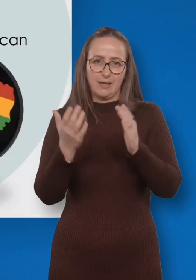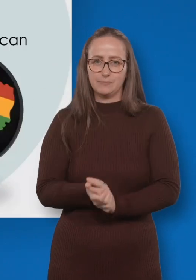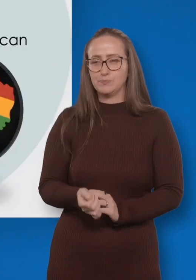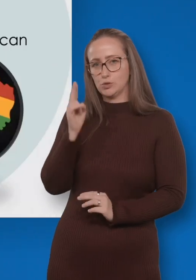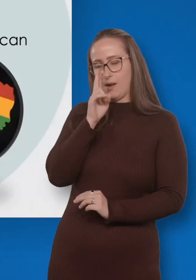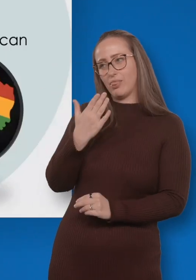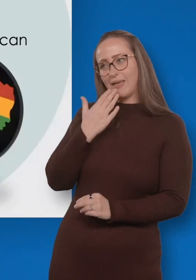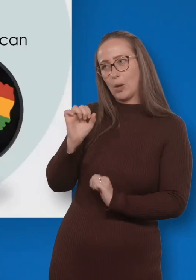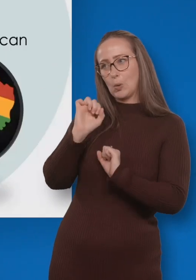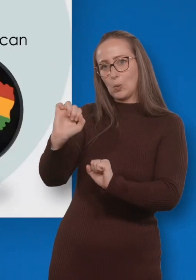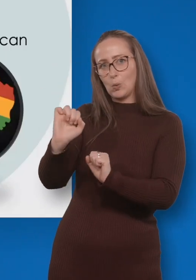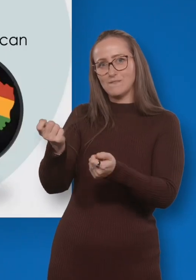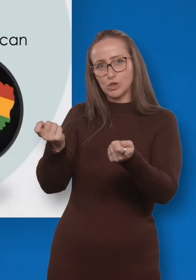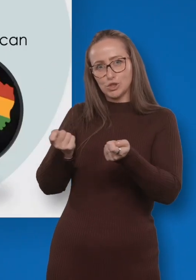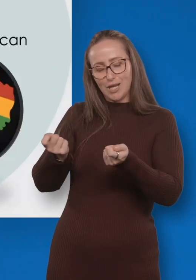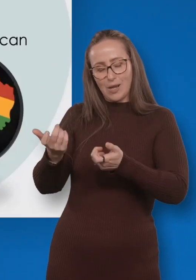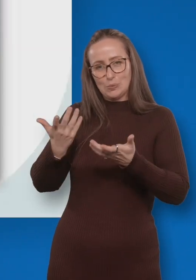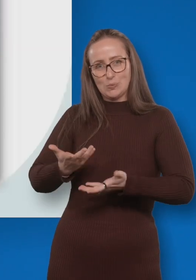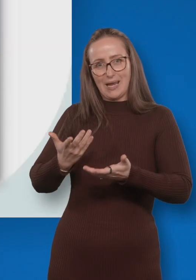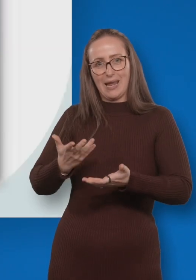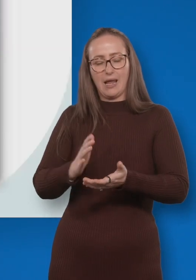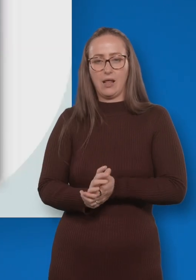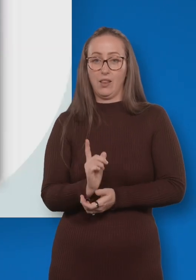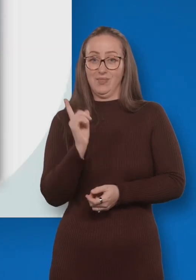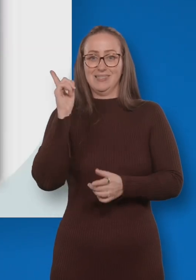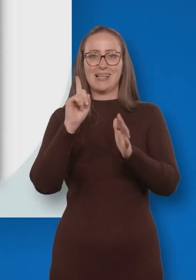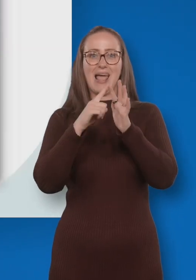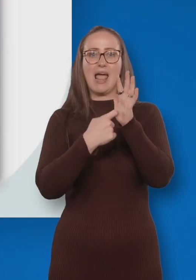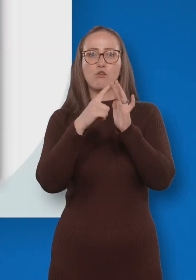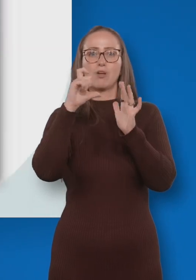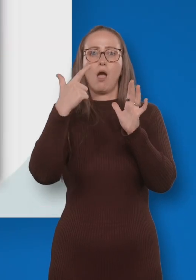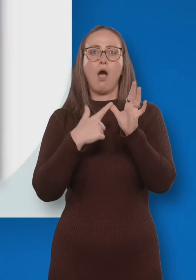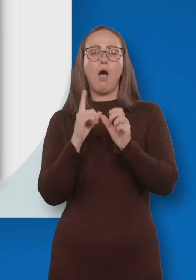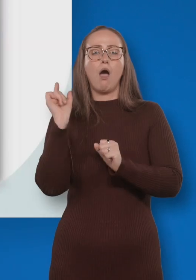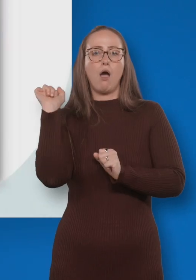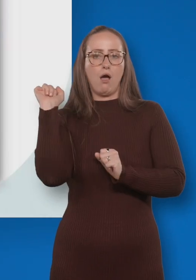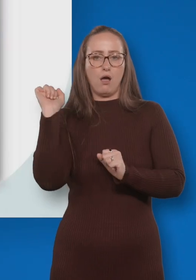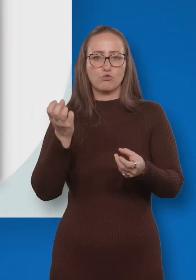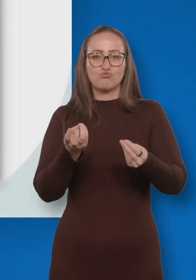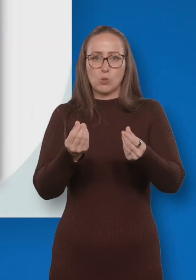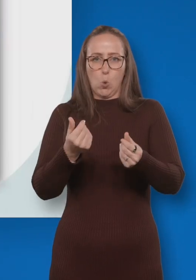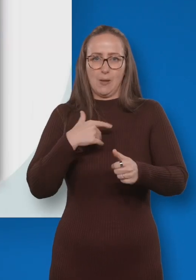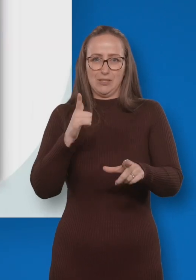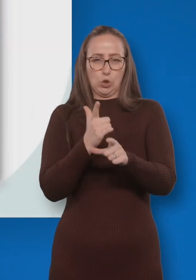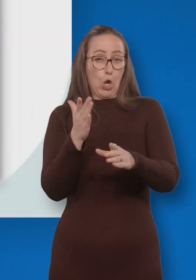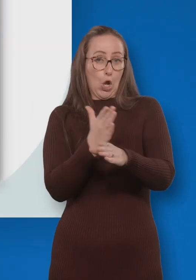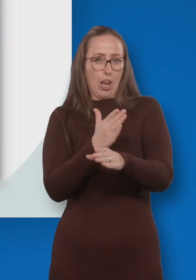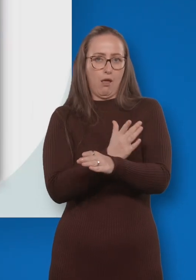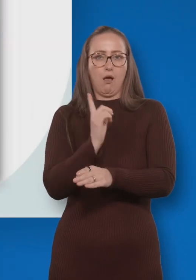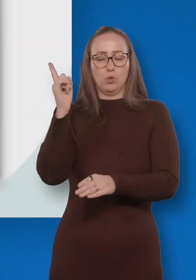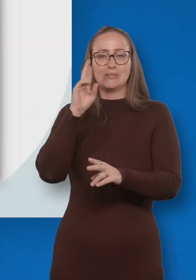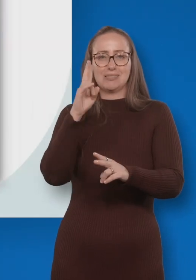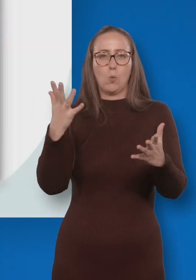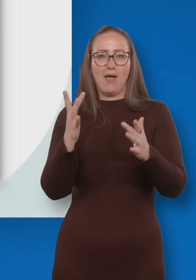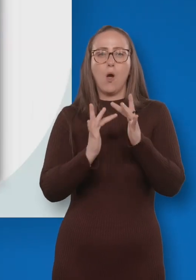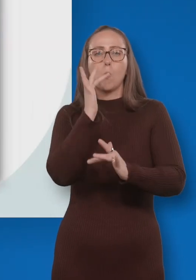you all so much. Have a lovely day. Thanks to you, Chiara, for chairing, and there's a This is the EDICa, the resource thing that I talked